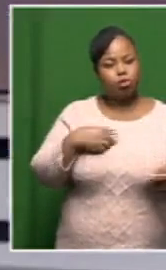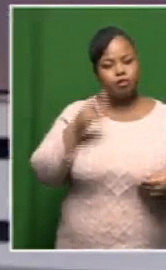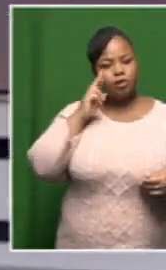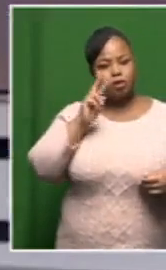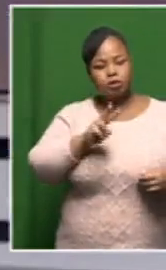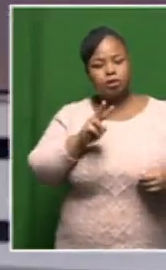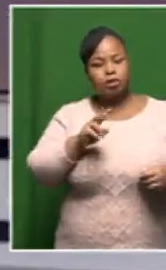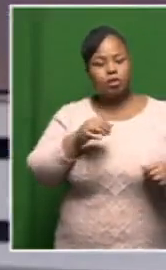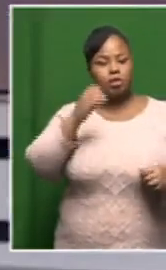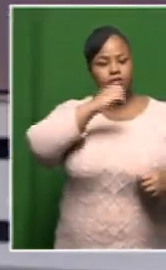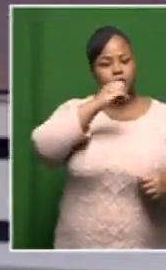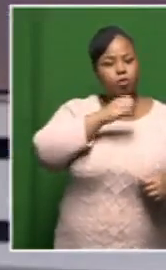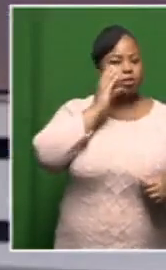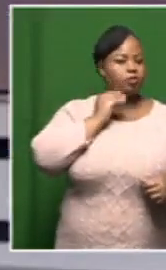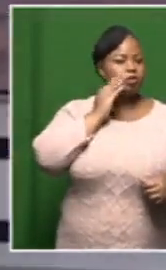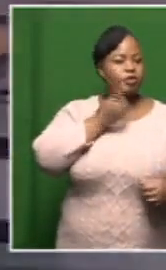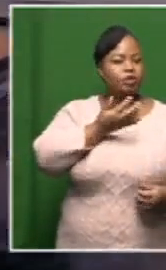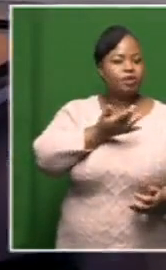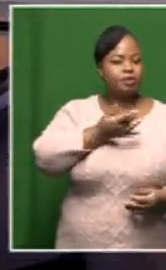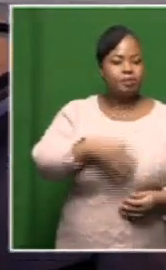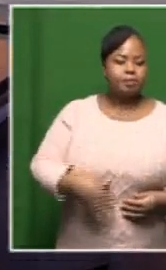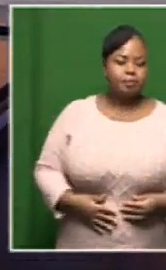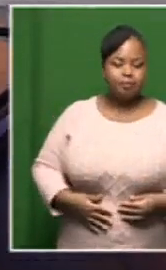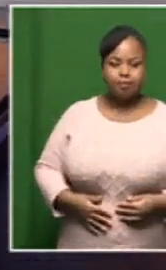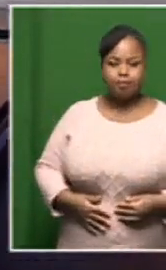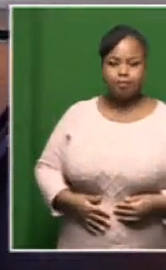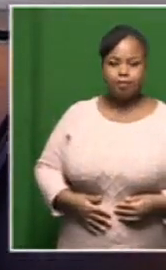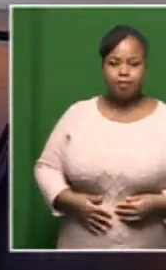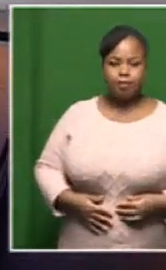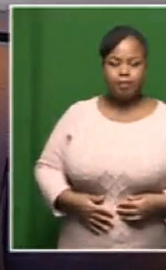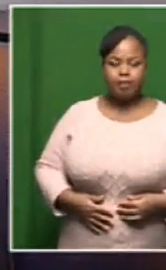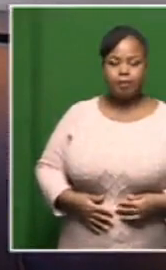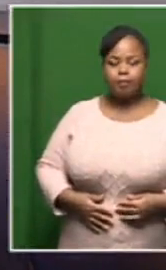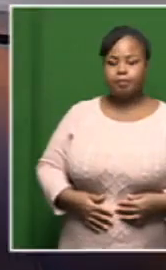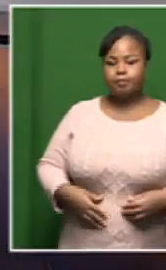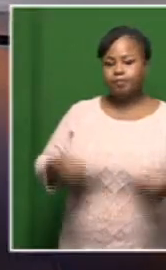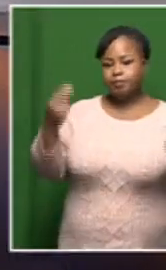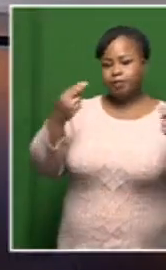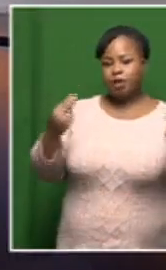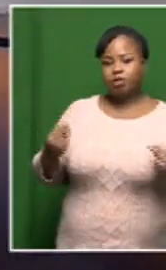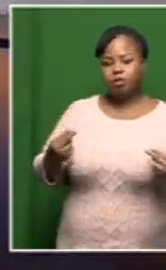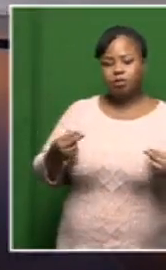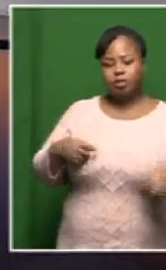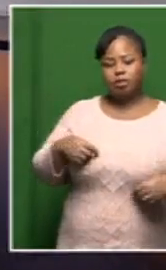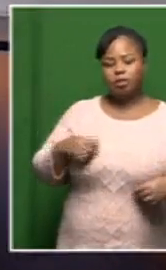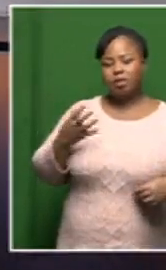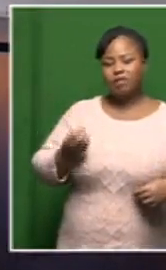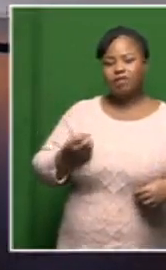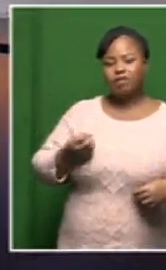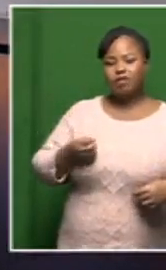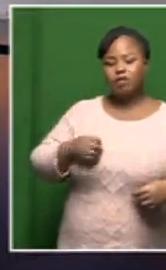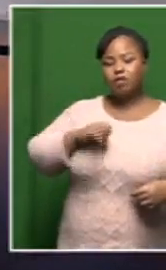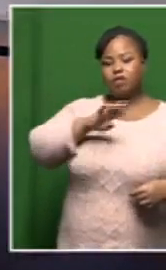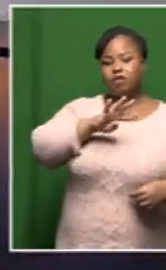and see this exhibition this afternoon. Okay, first of all, it's, the art, we are featuring more than